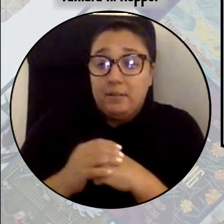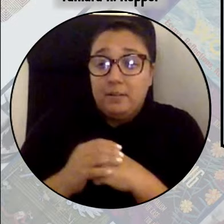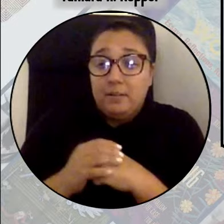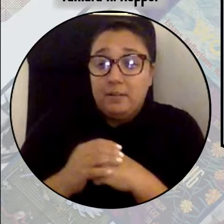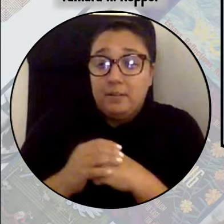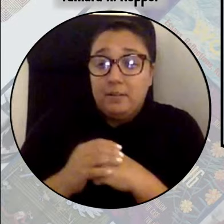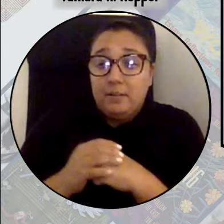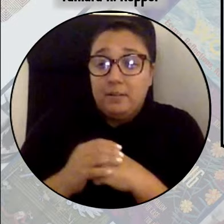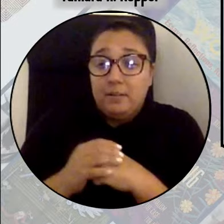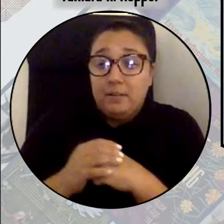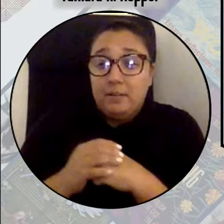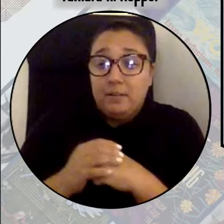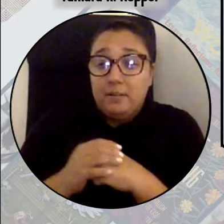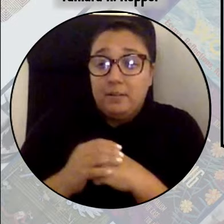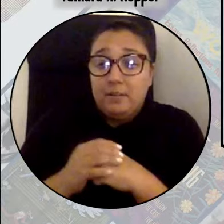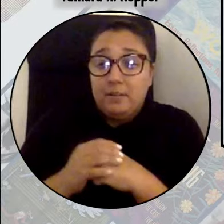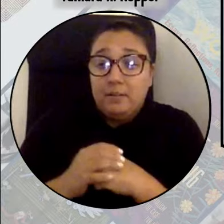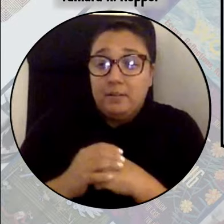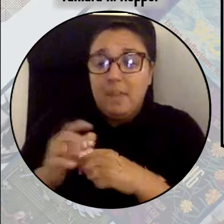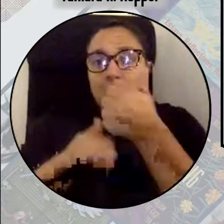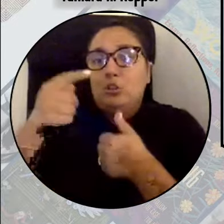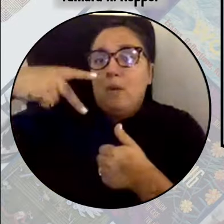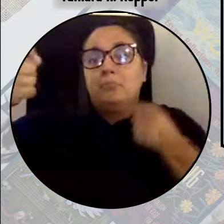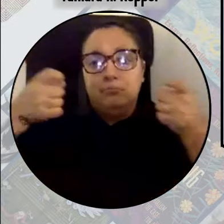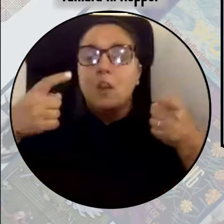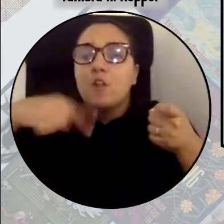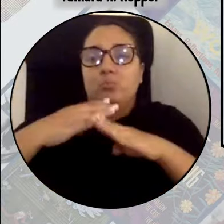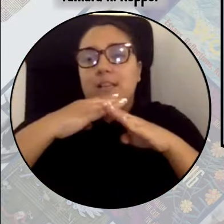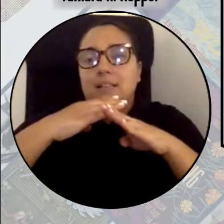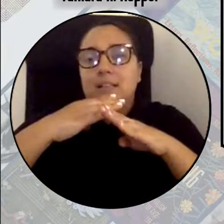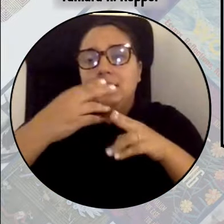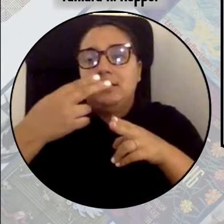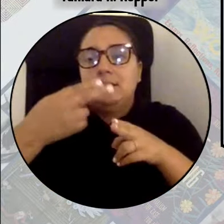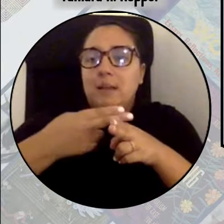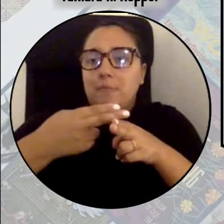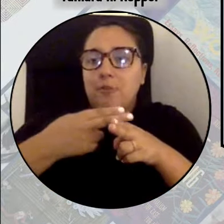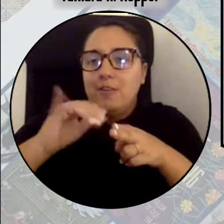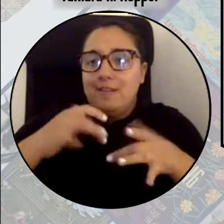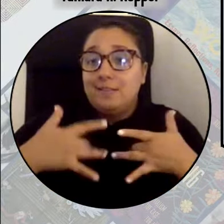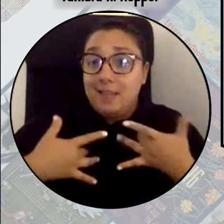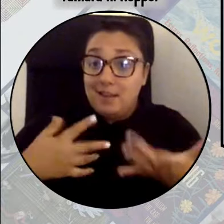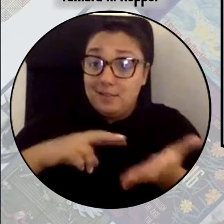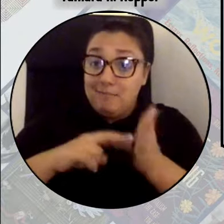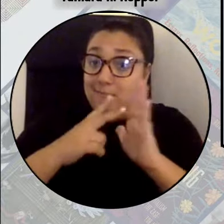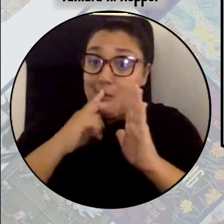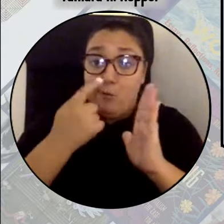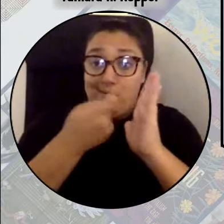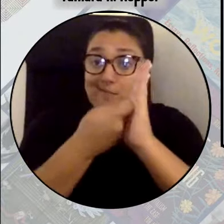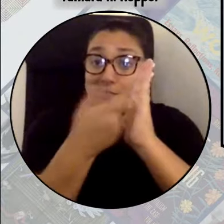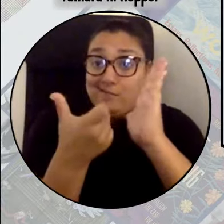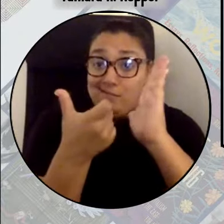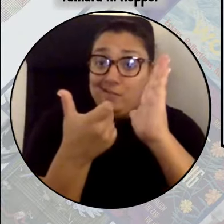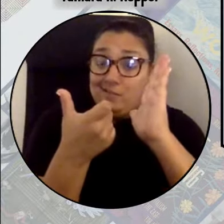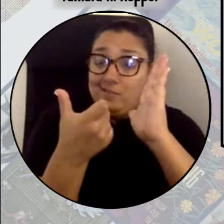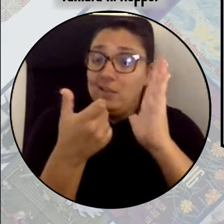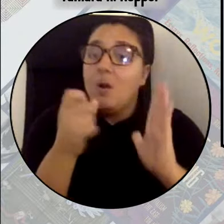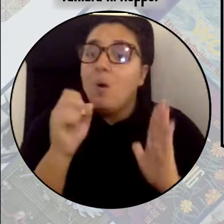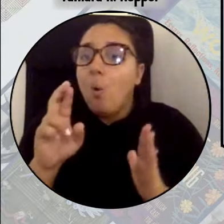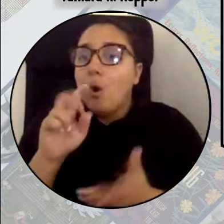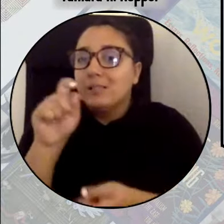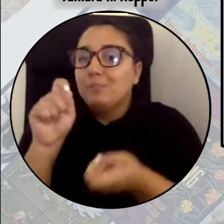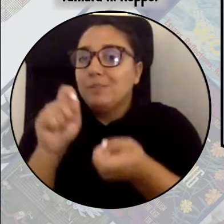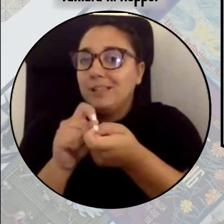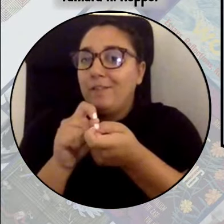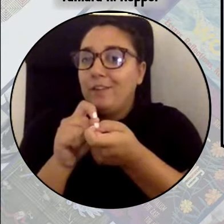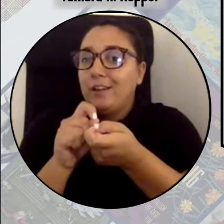administration about would temporary protected status be repealed, and would it, or would certain countries be taken off